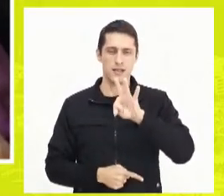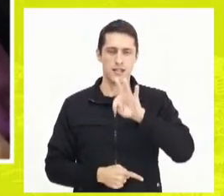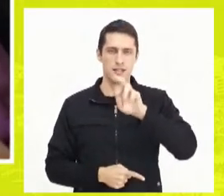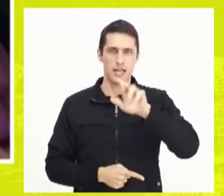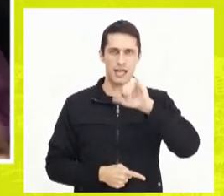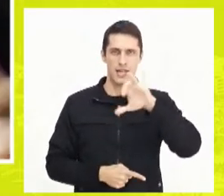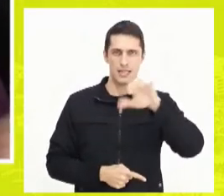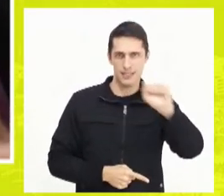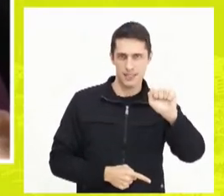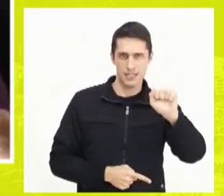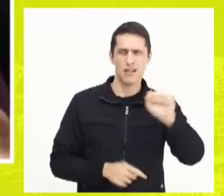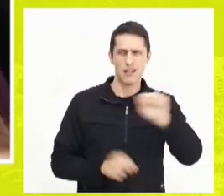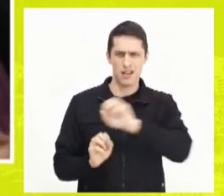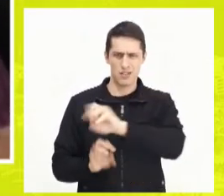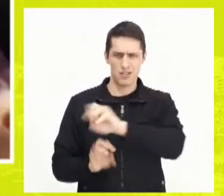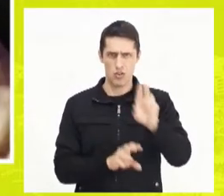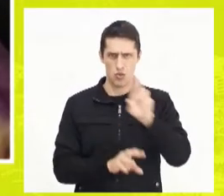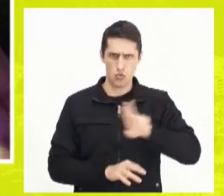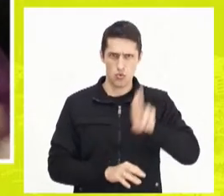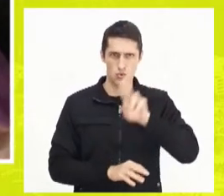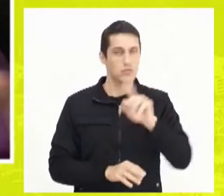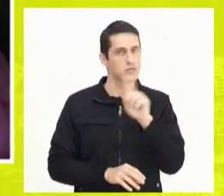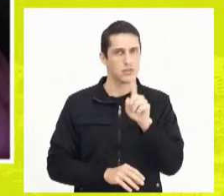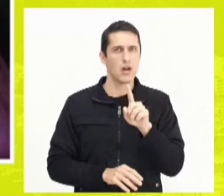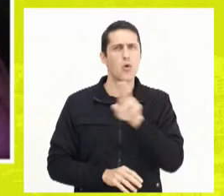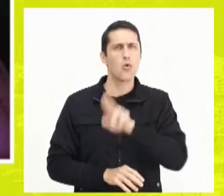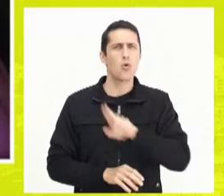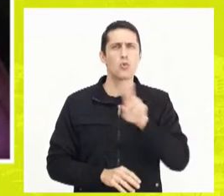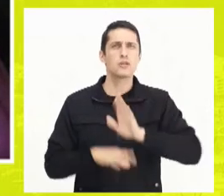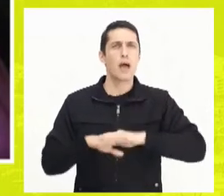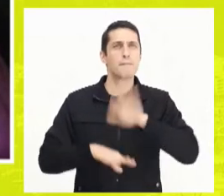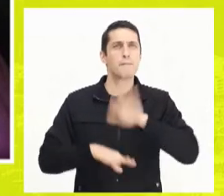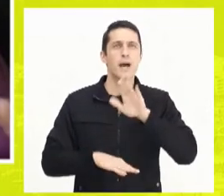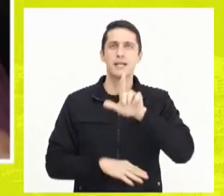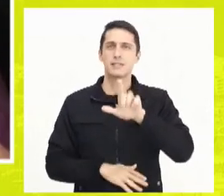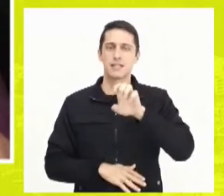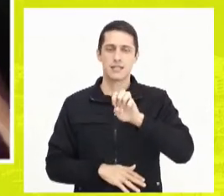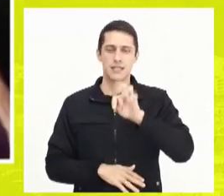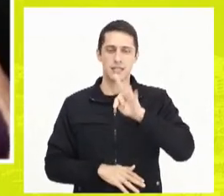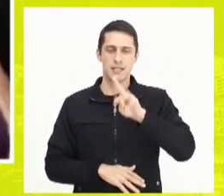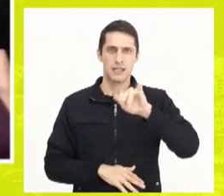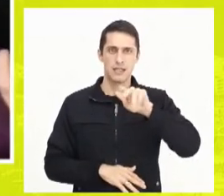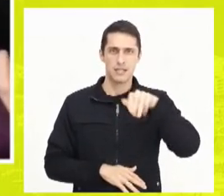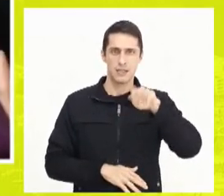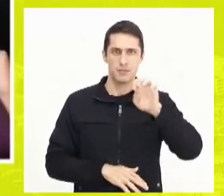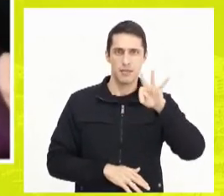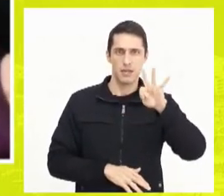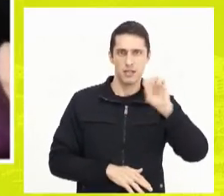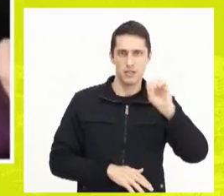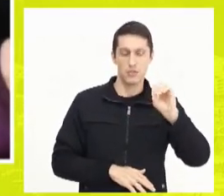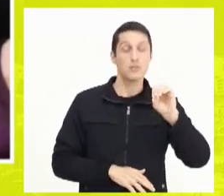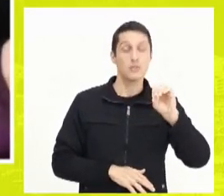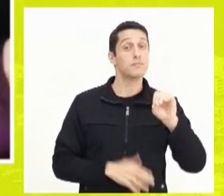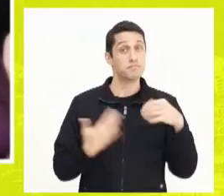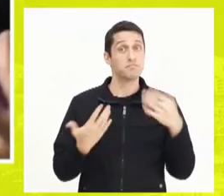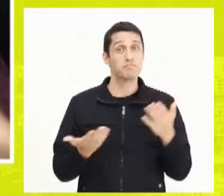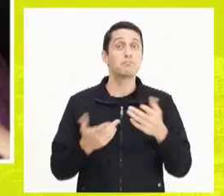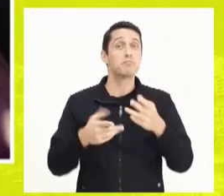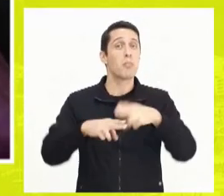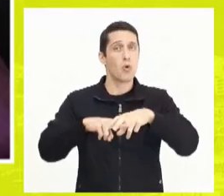is still not so used you know we don't use literacy but we use